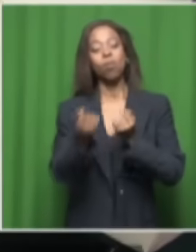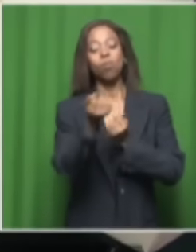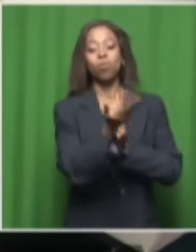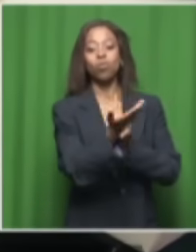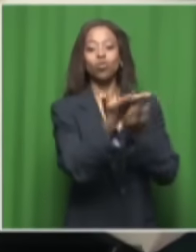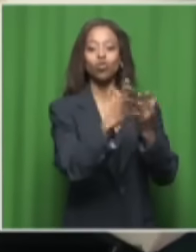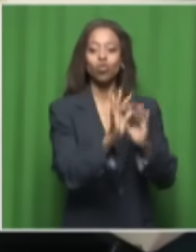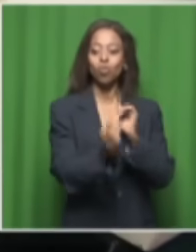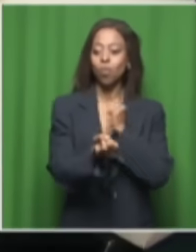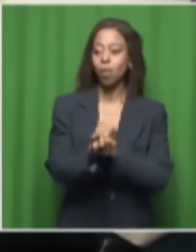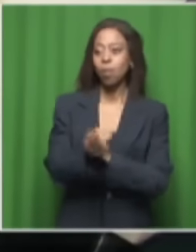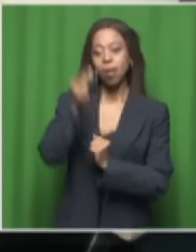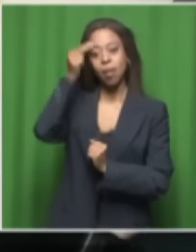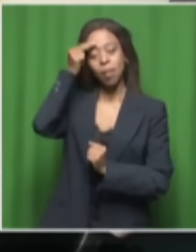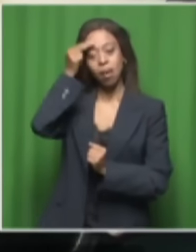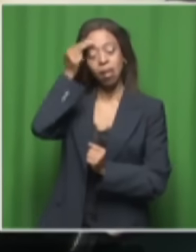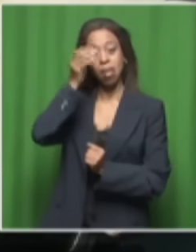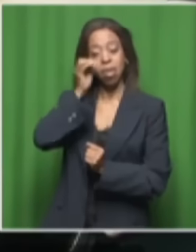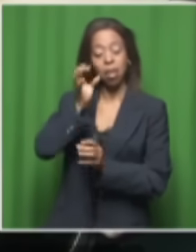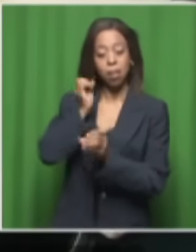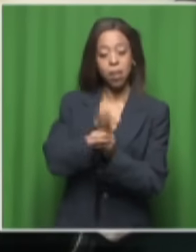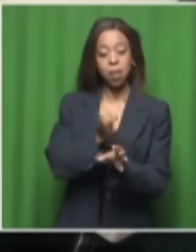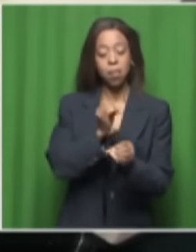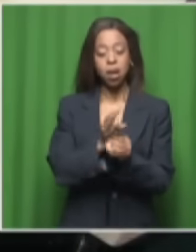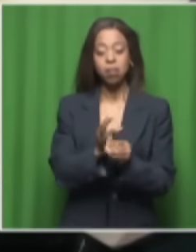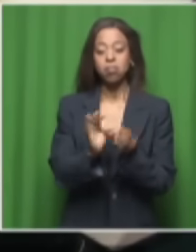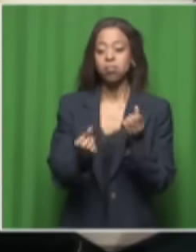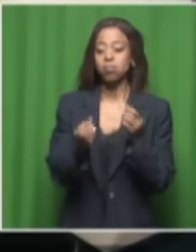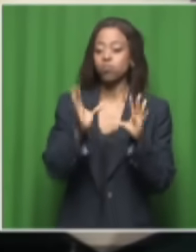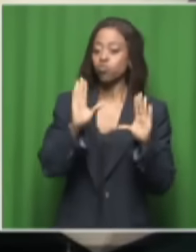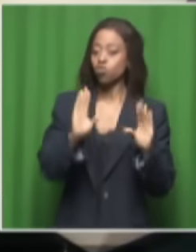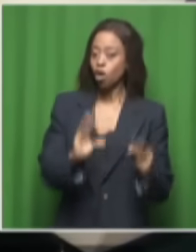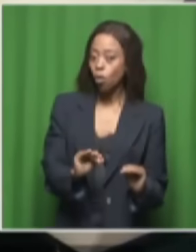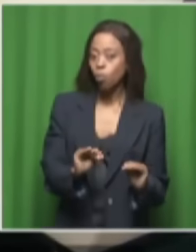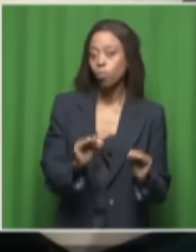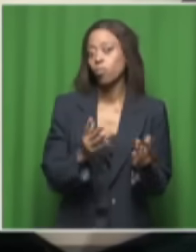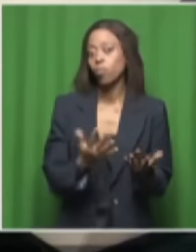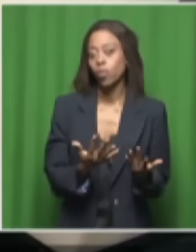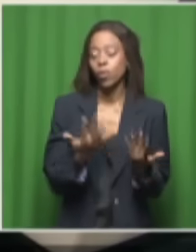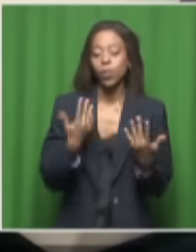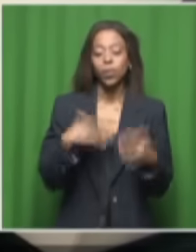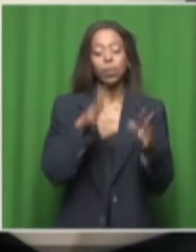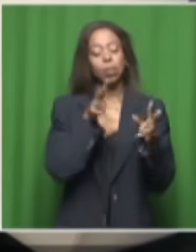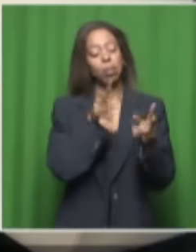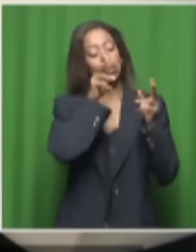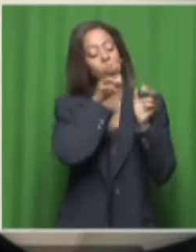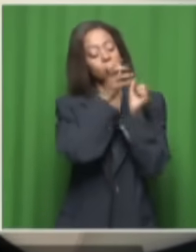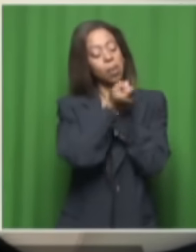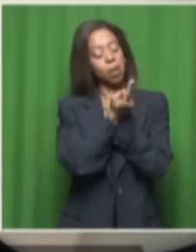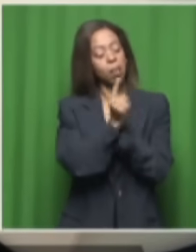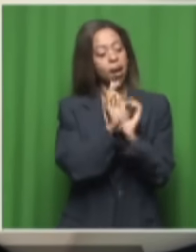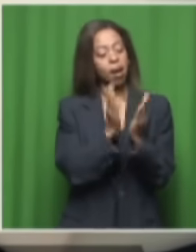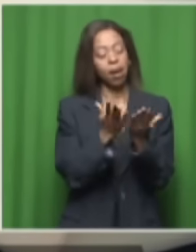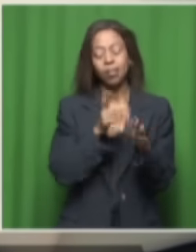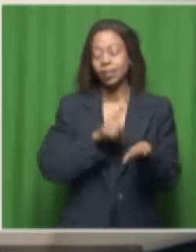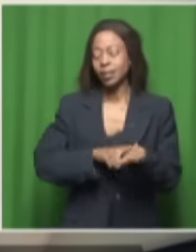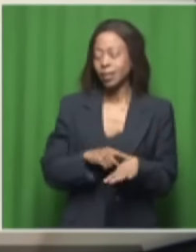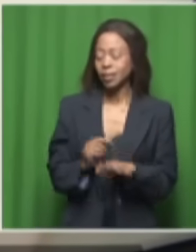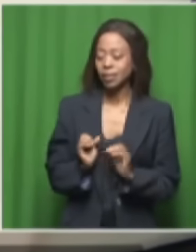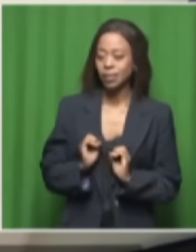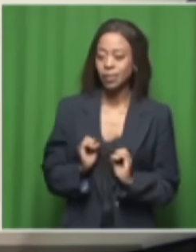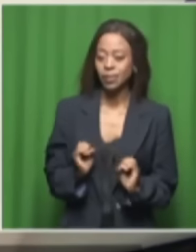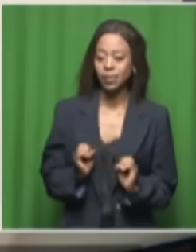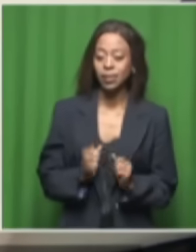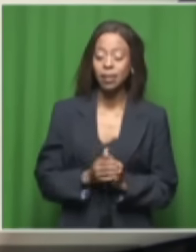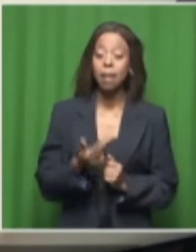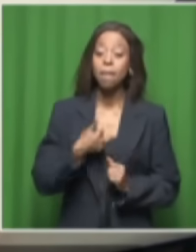What will happen to Palestine if, for instance, the bombs do stop overnight? We've seen what the country looks like. What would happen? I don't have time. I